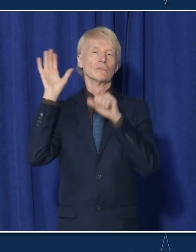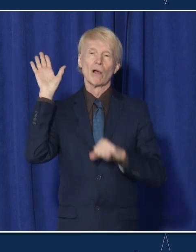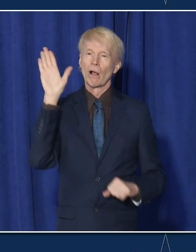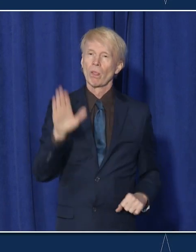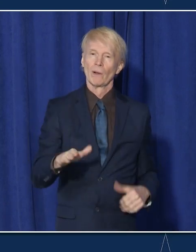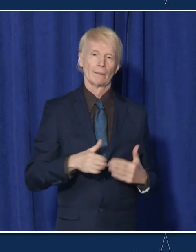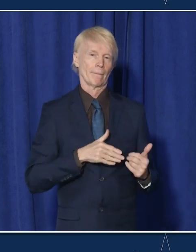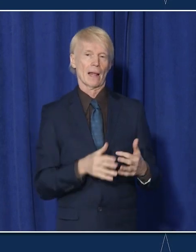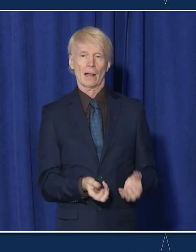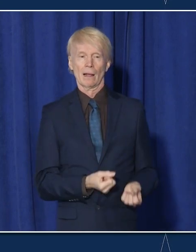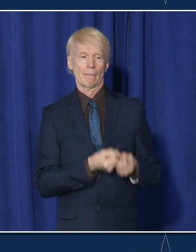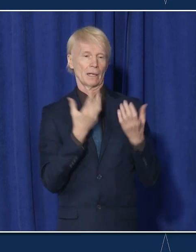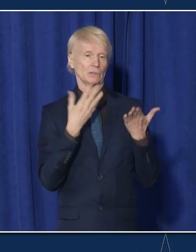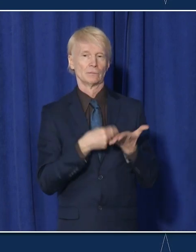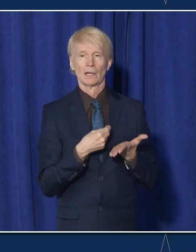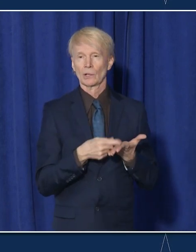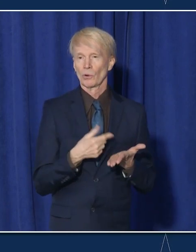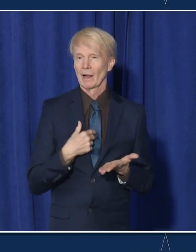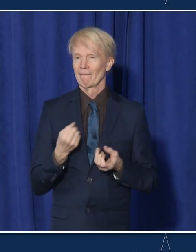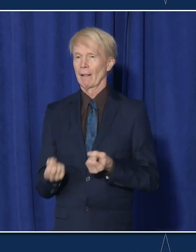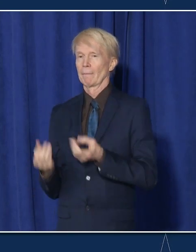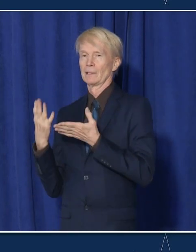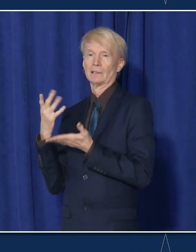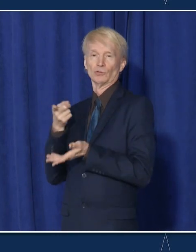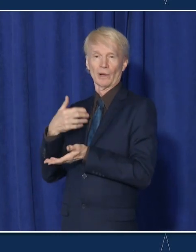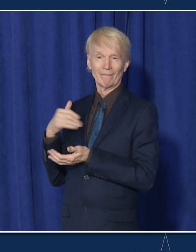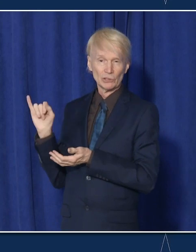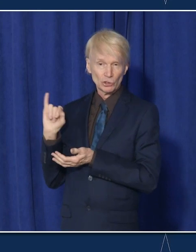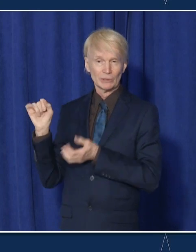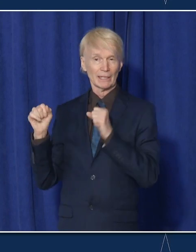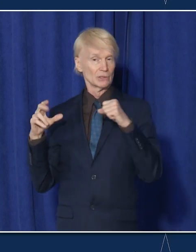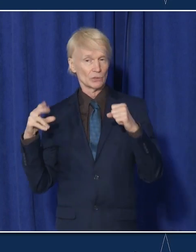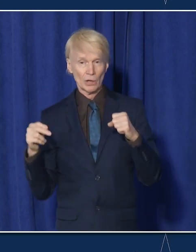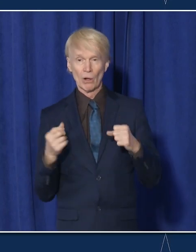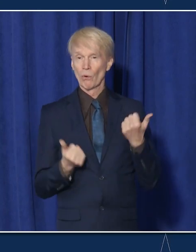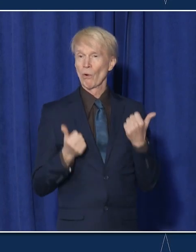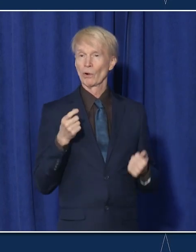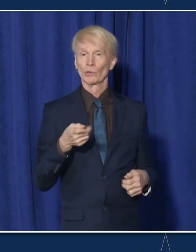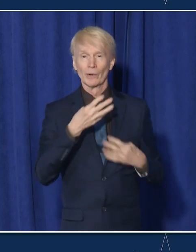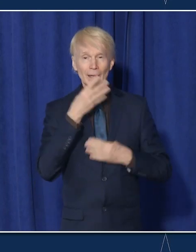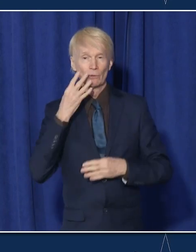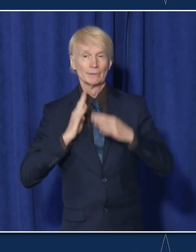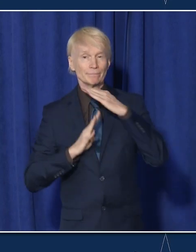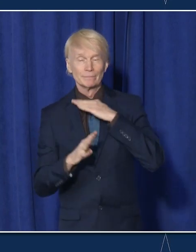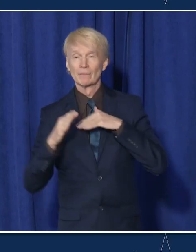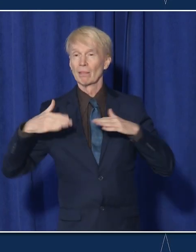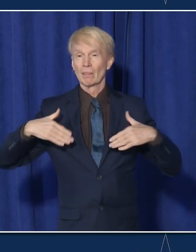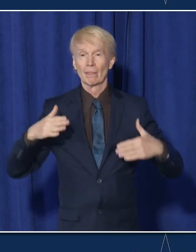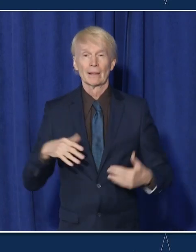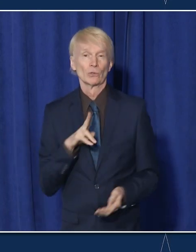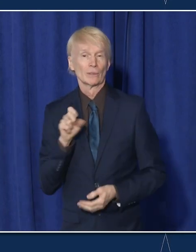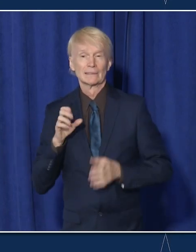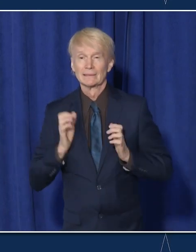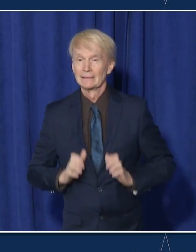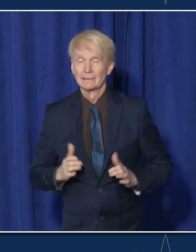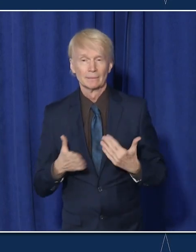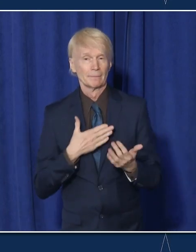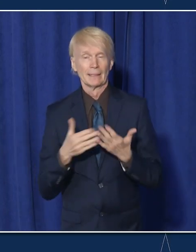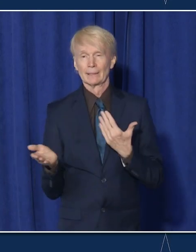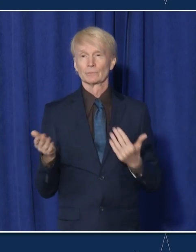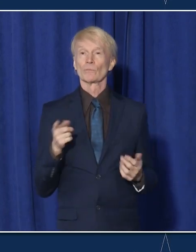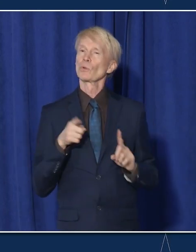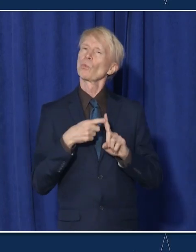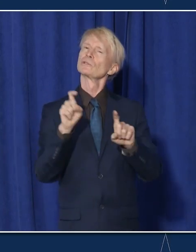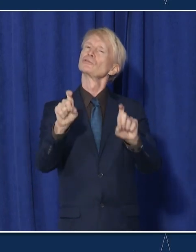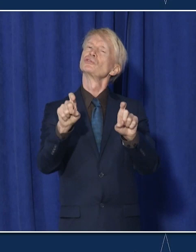your income, regardless of your insurance status, regardless of your immigration status. When should you get that first COVID